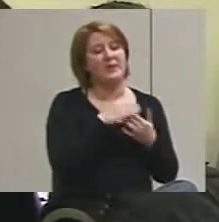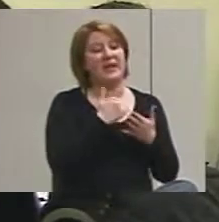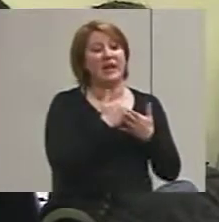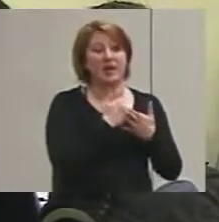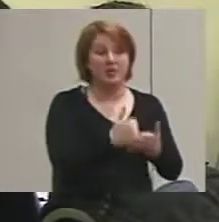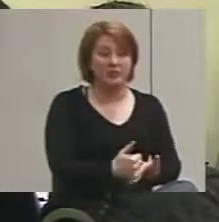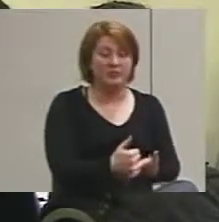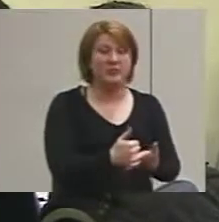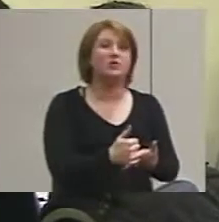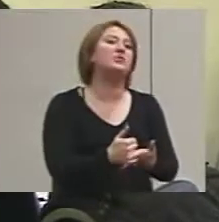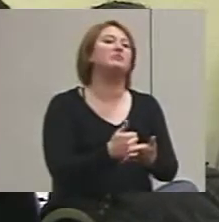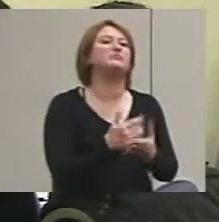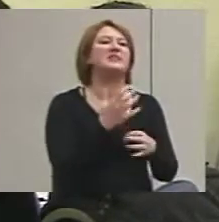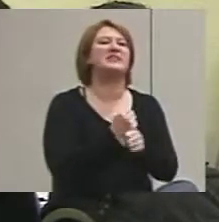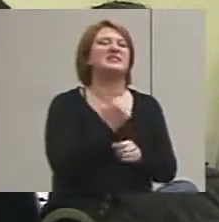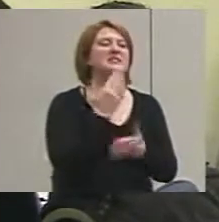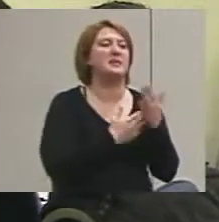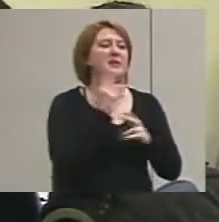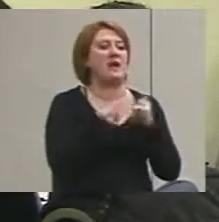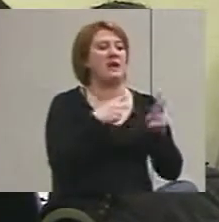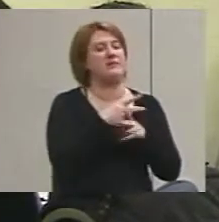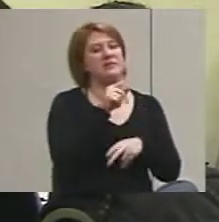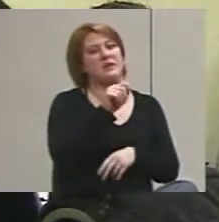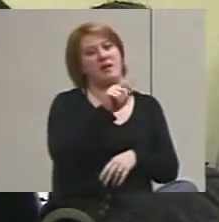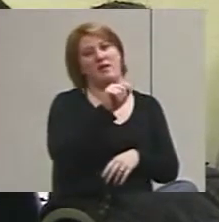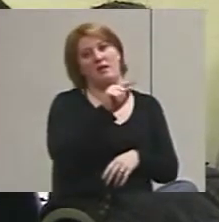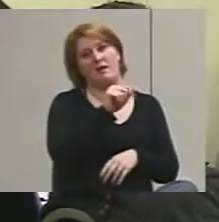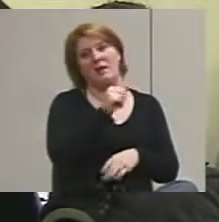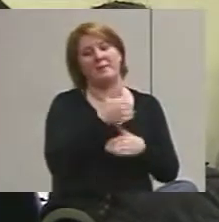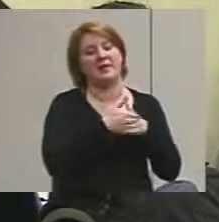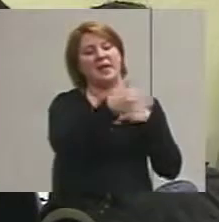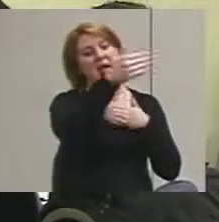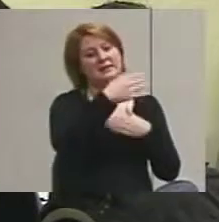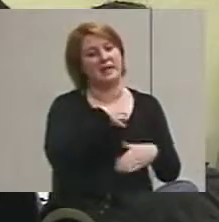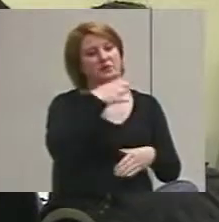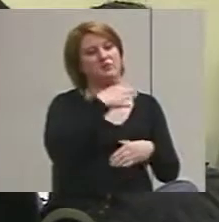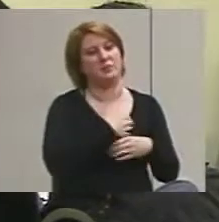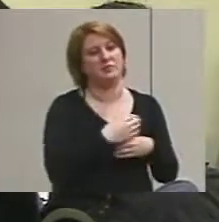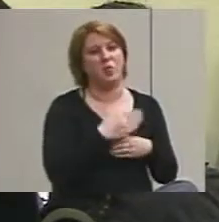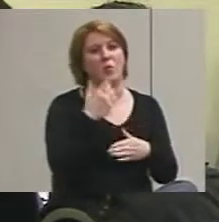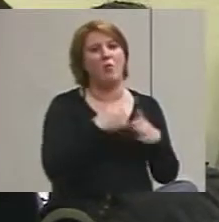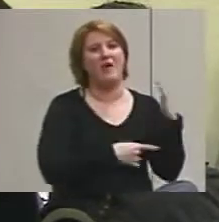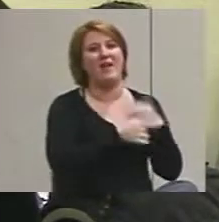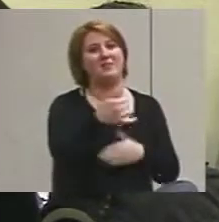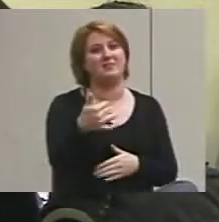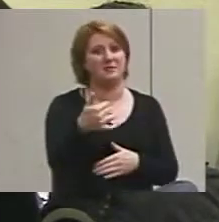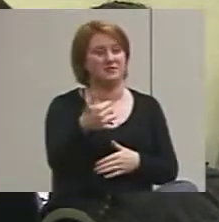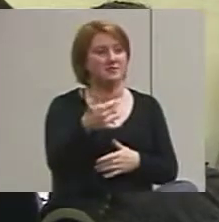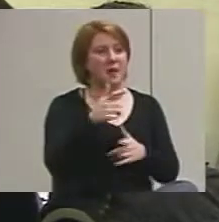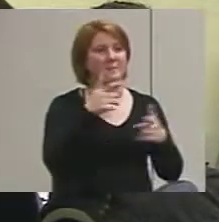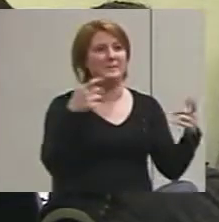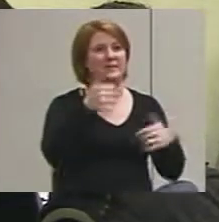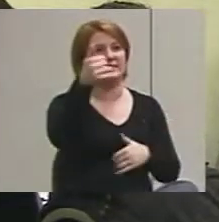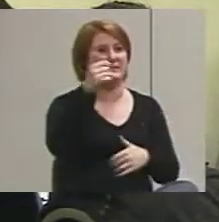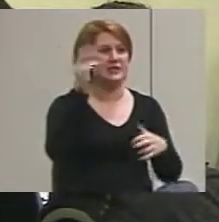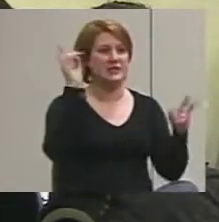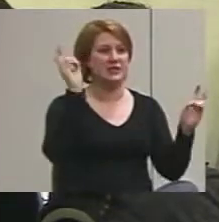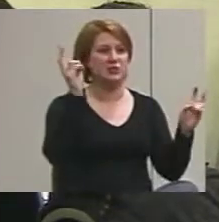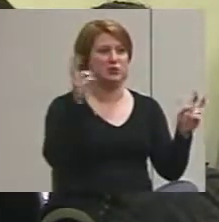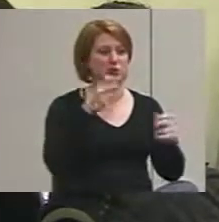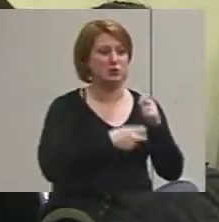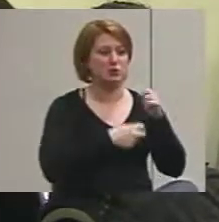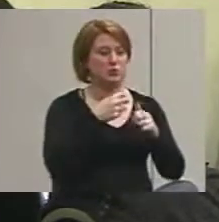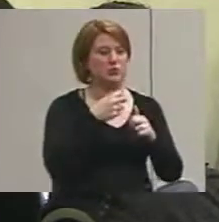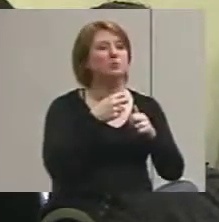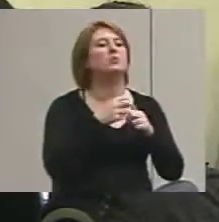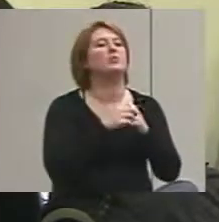helpful to get some sort of data on, beyond tantrums, what's our biggest issue for this child, and